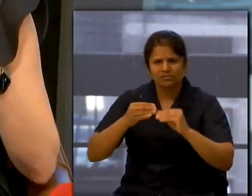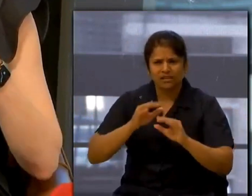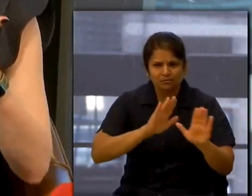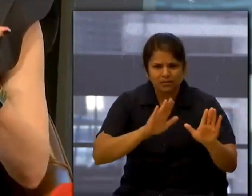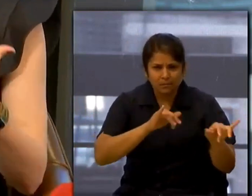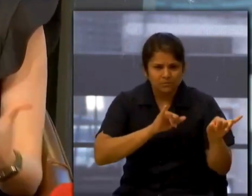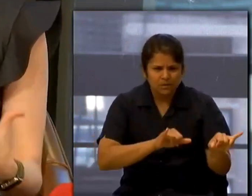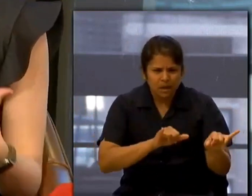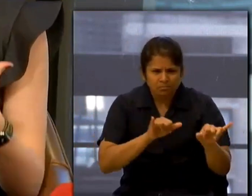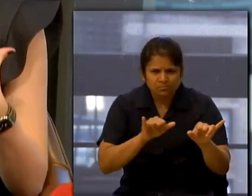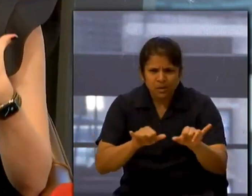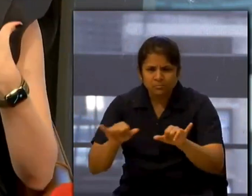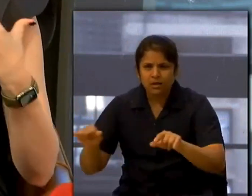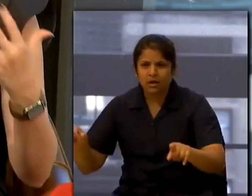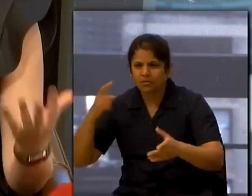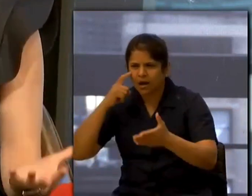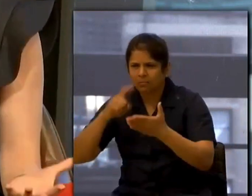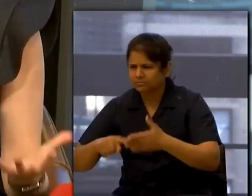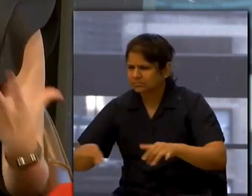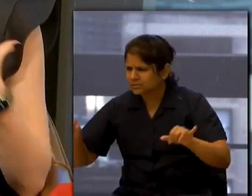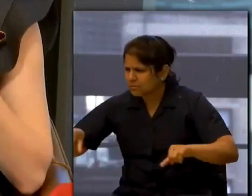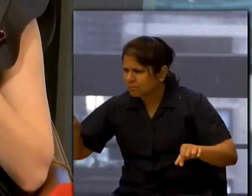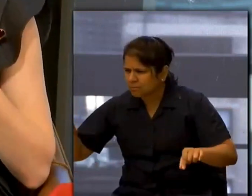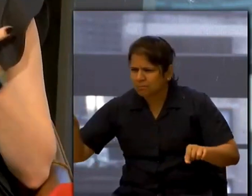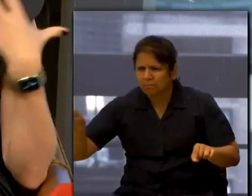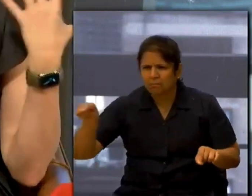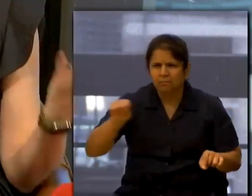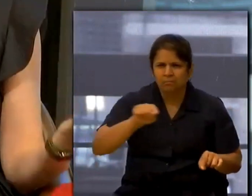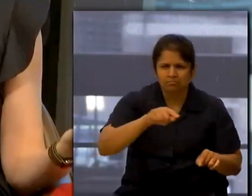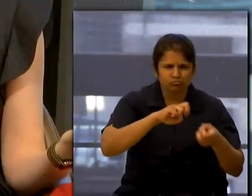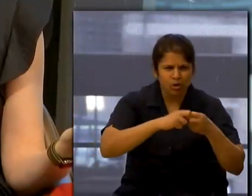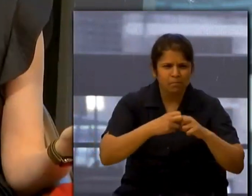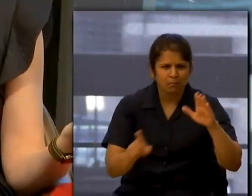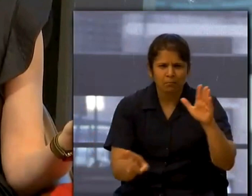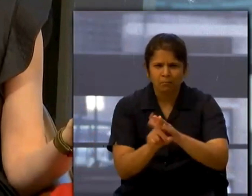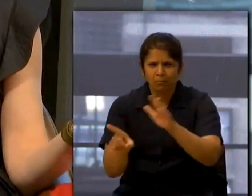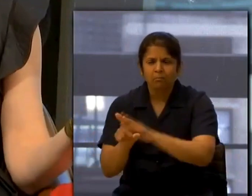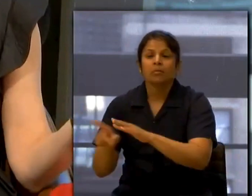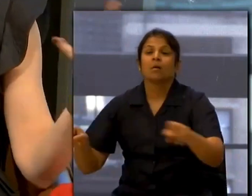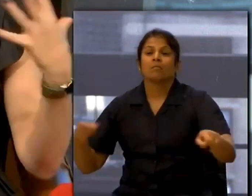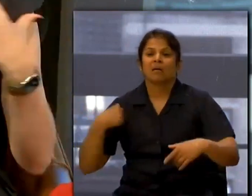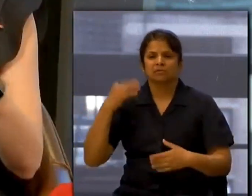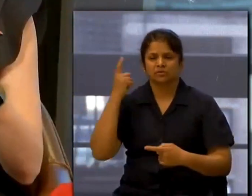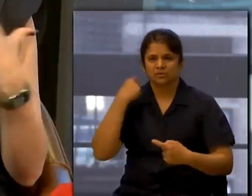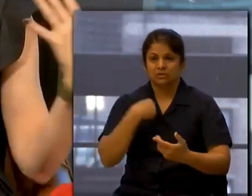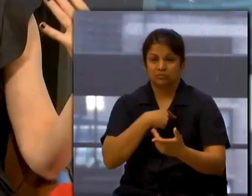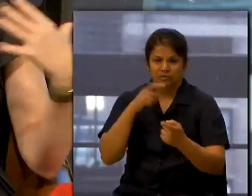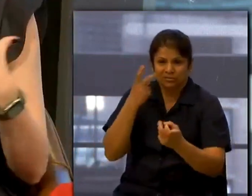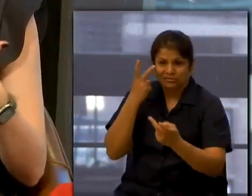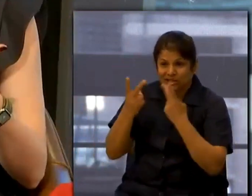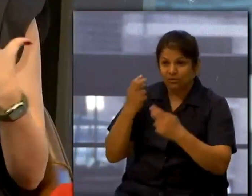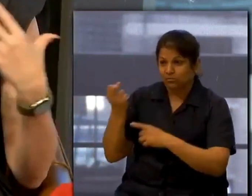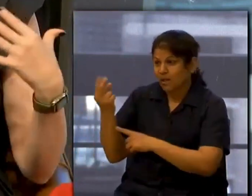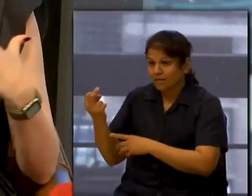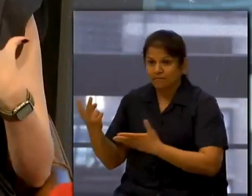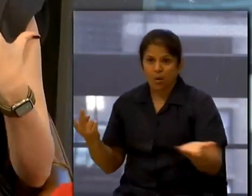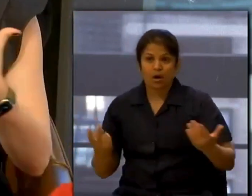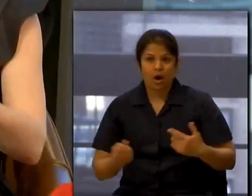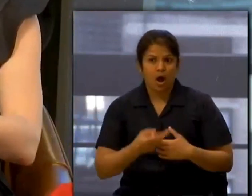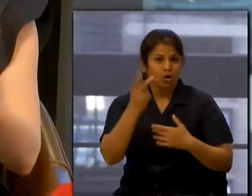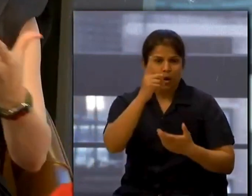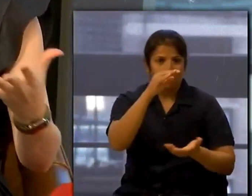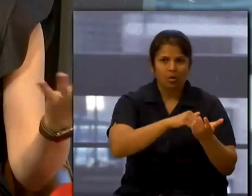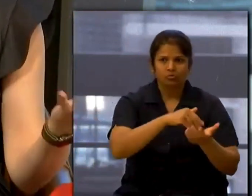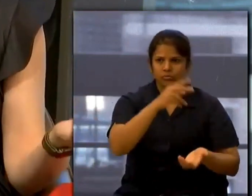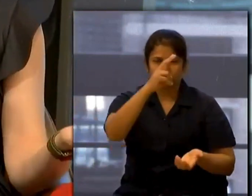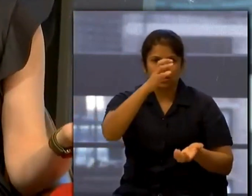can hear dozens of them or hundreds of them, or in some projects, thousands of them. We can synthesize those patterns across lots